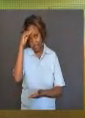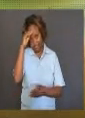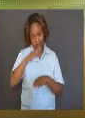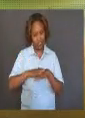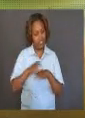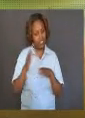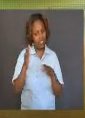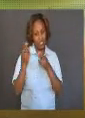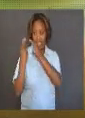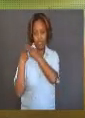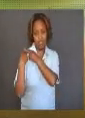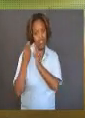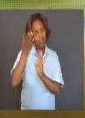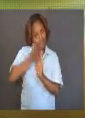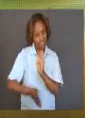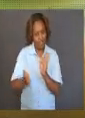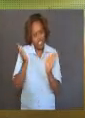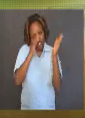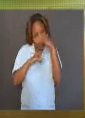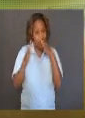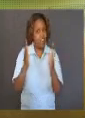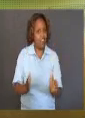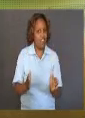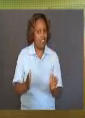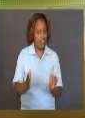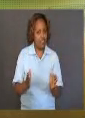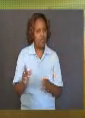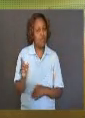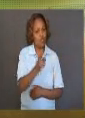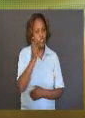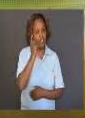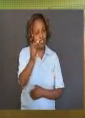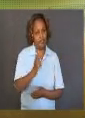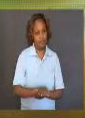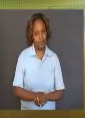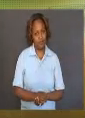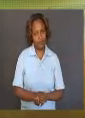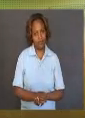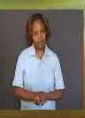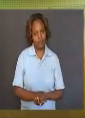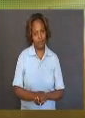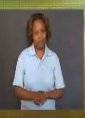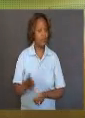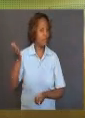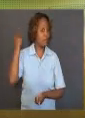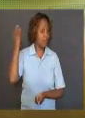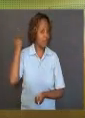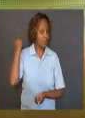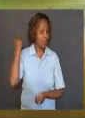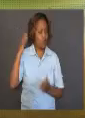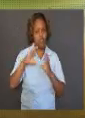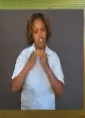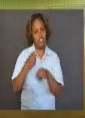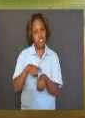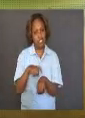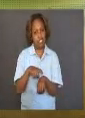the costs of fulfilling responsibilities. In our last